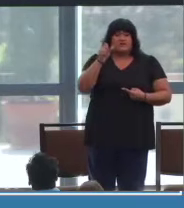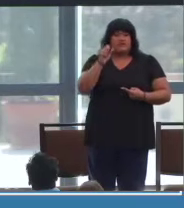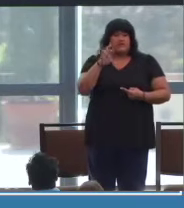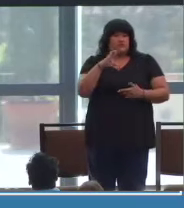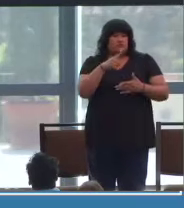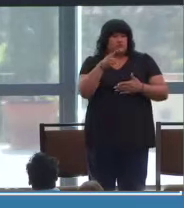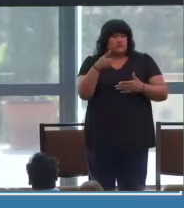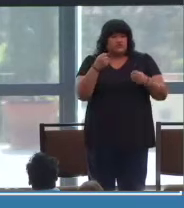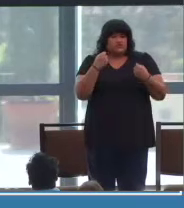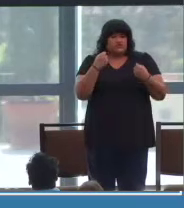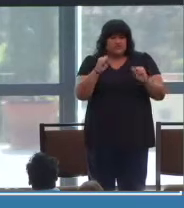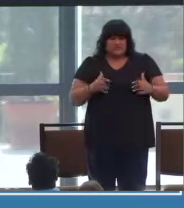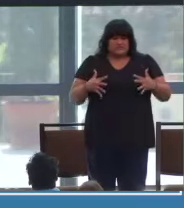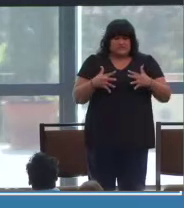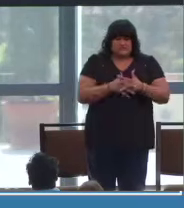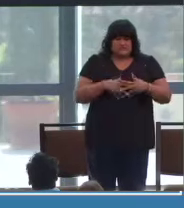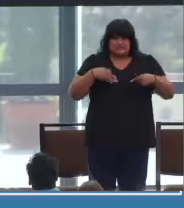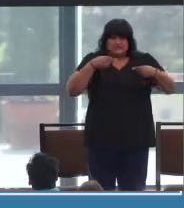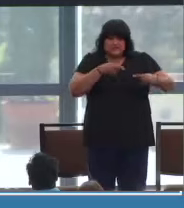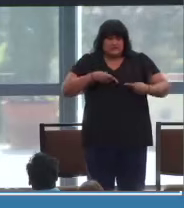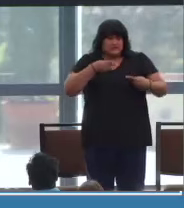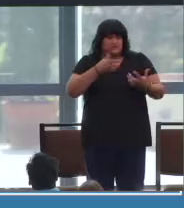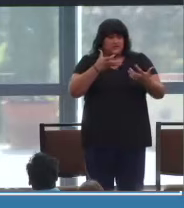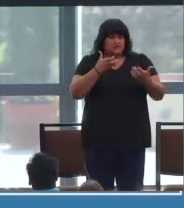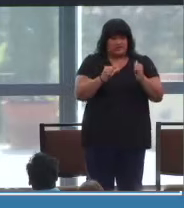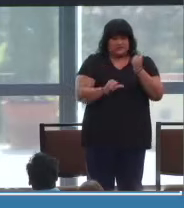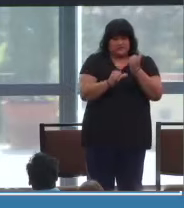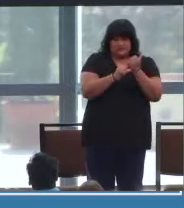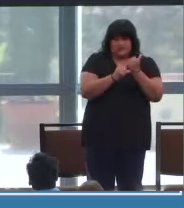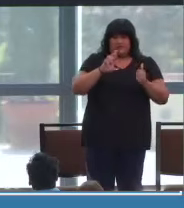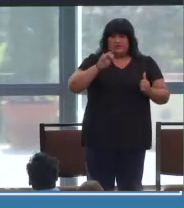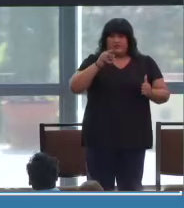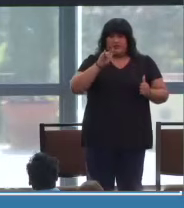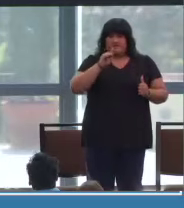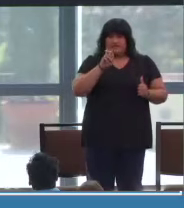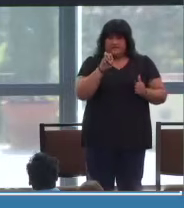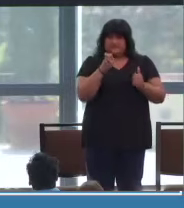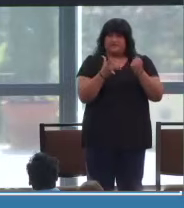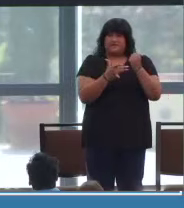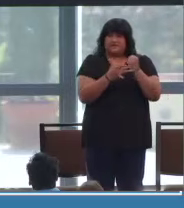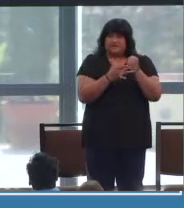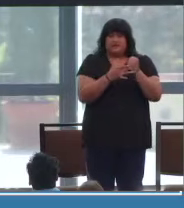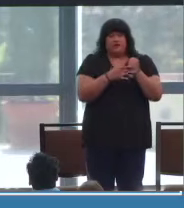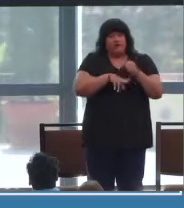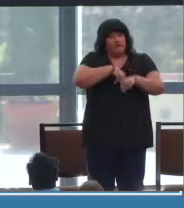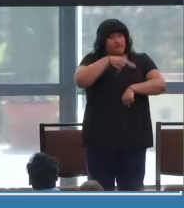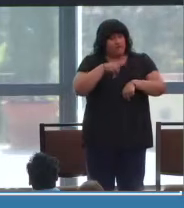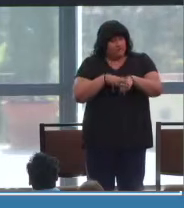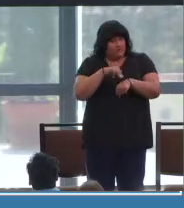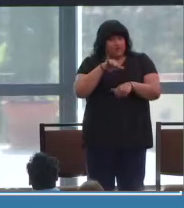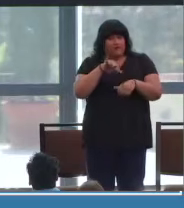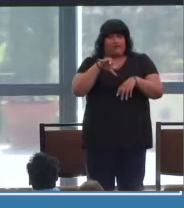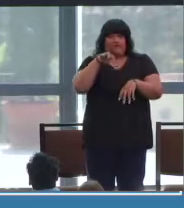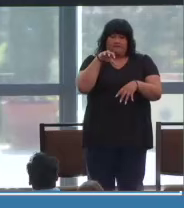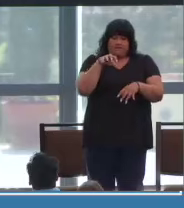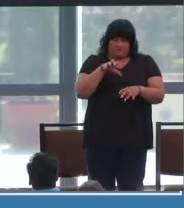trying to get pregnant and having a hard time getting pregnant and want to use assisted reproductive technology. Of course, that usually involves giving